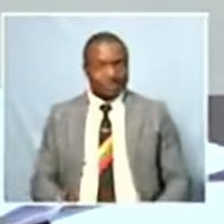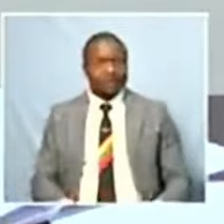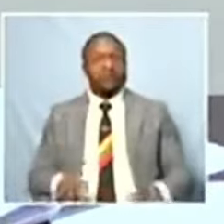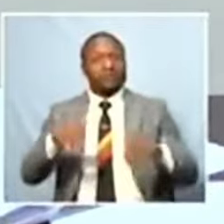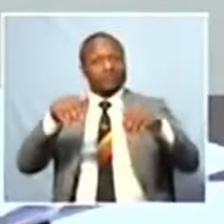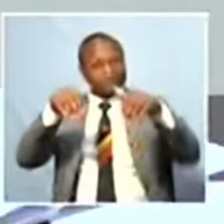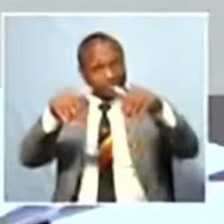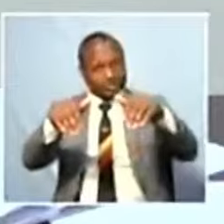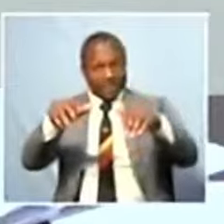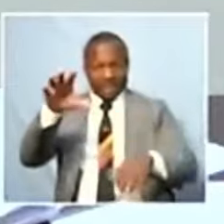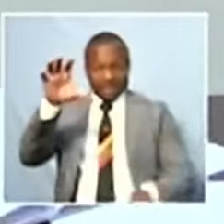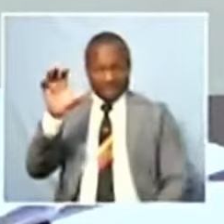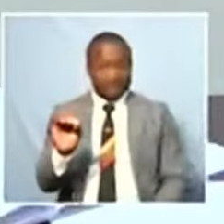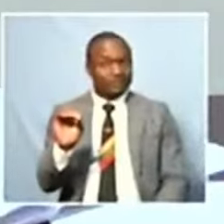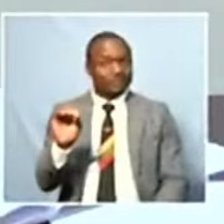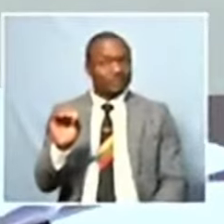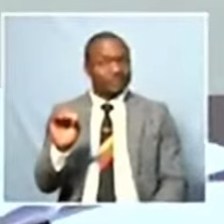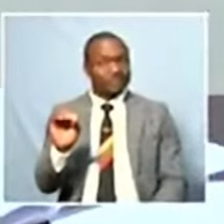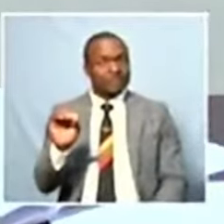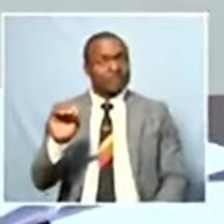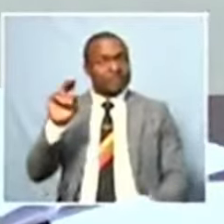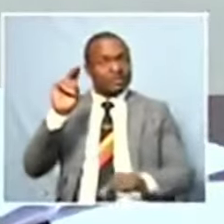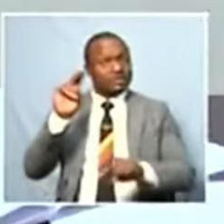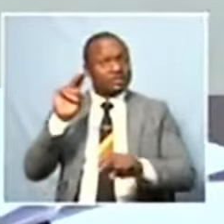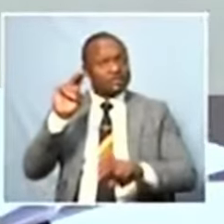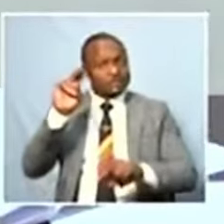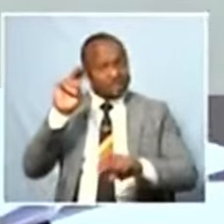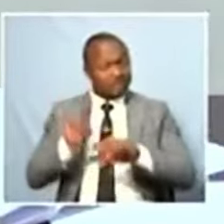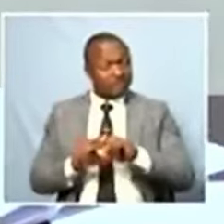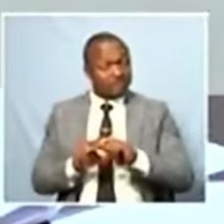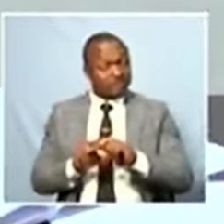a 50-seater bus, do you know how much taxes we're paying?